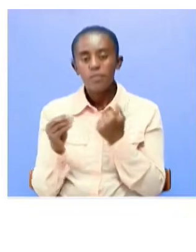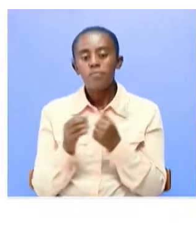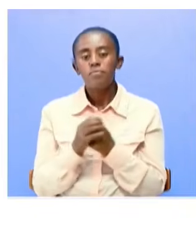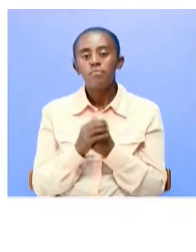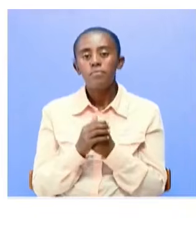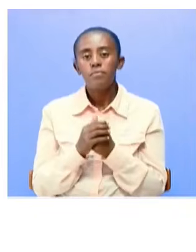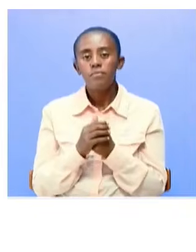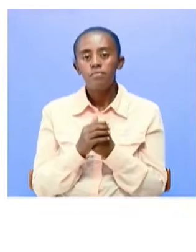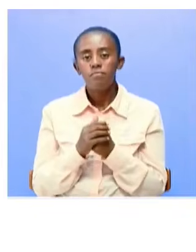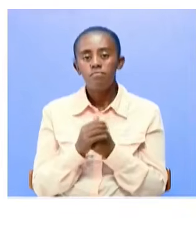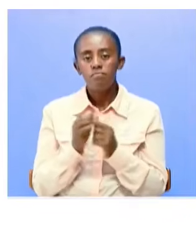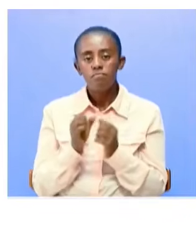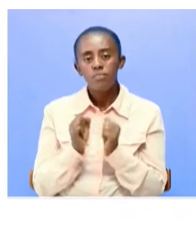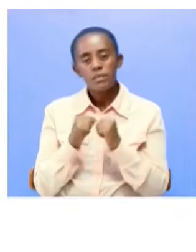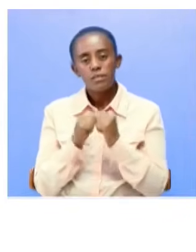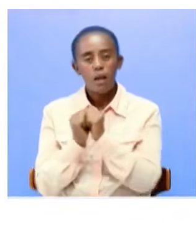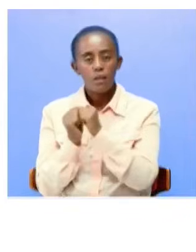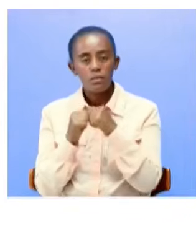struggles.